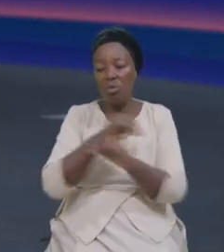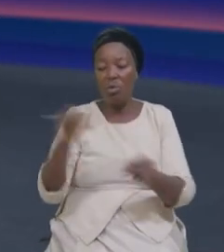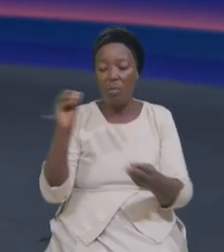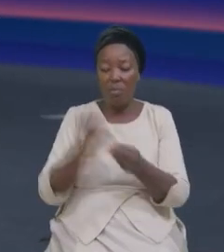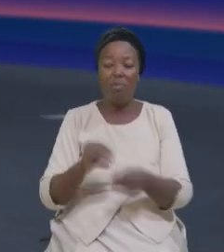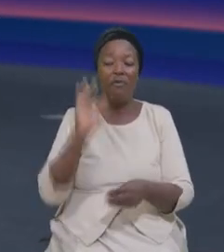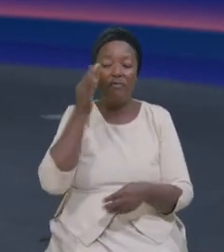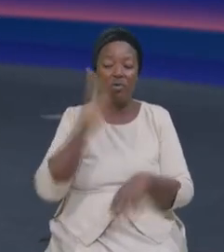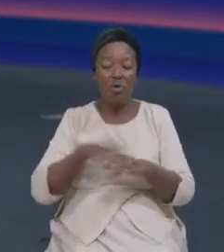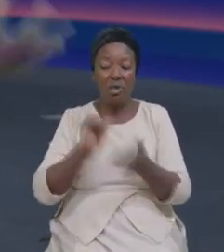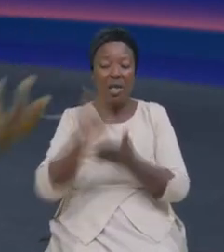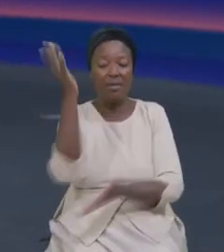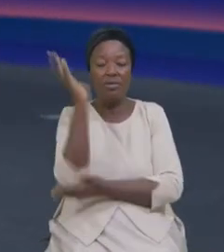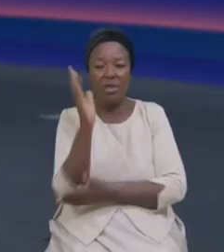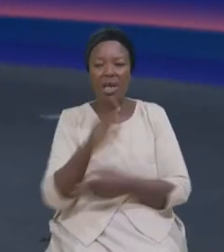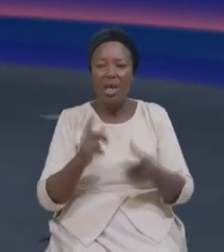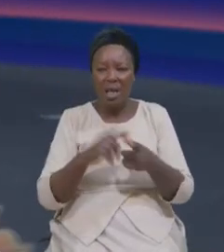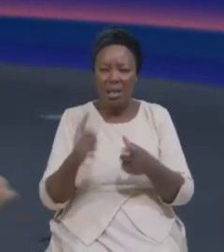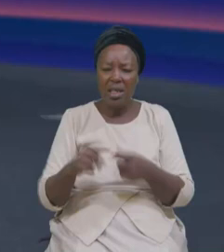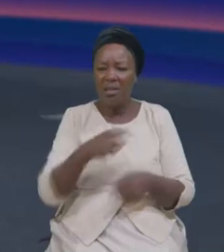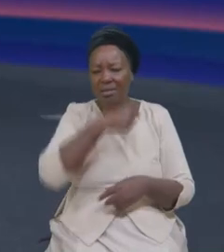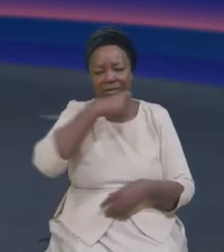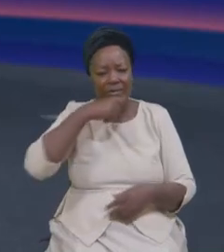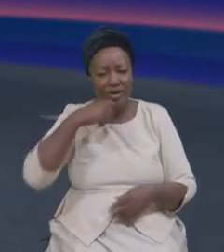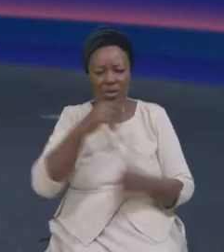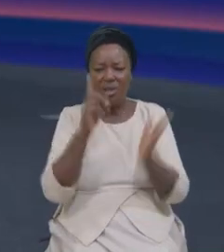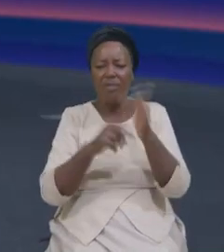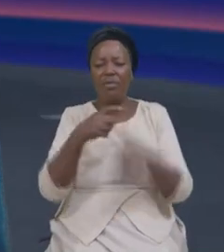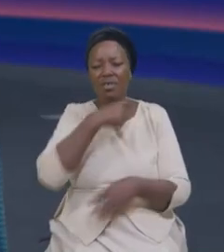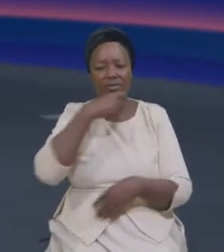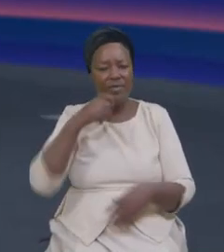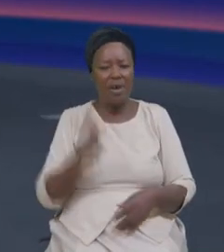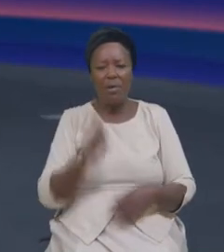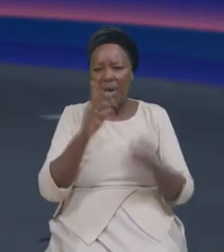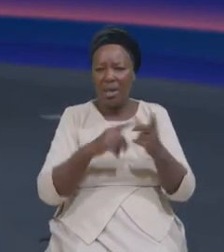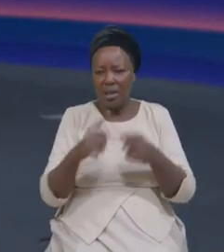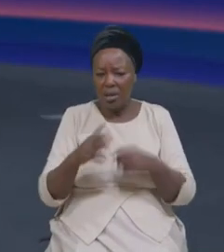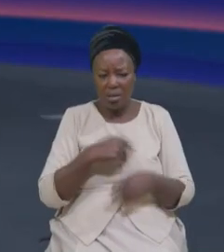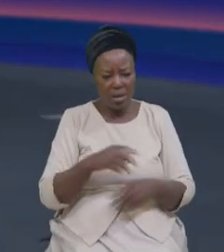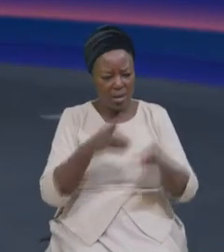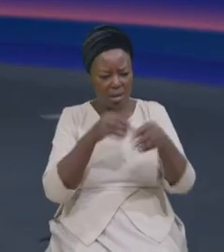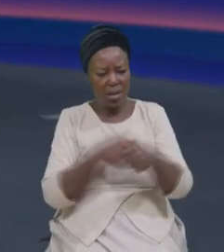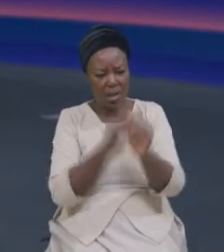tree forever. And then he looked away. It's like, disciples were saying,